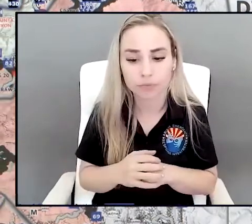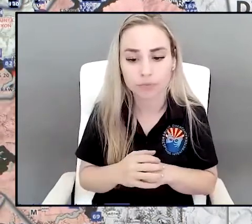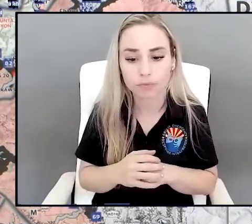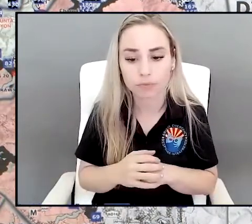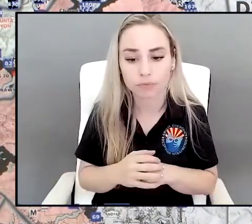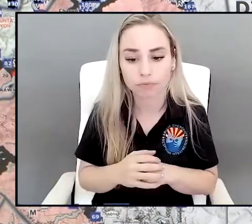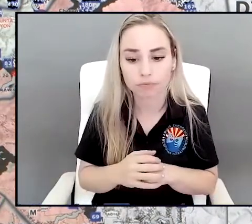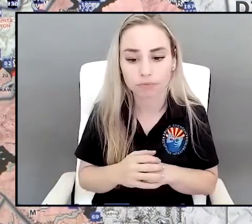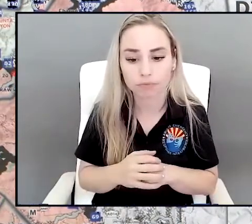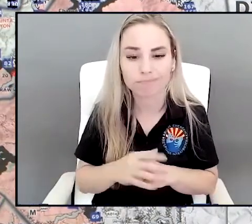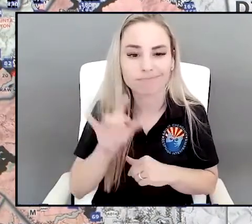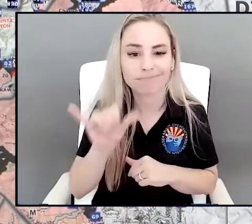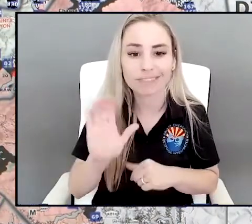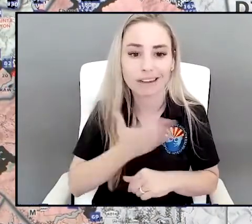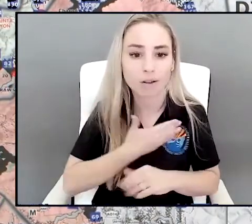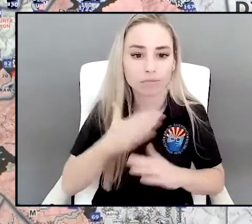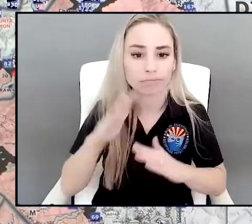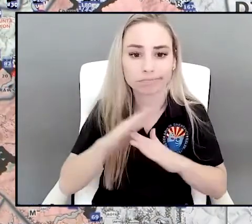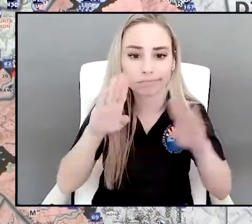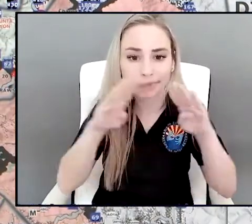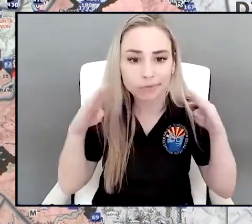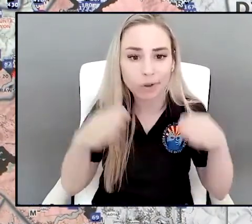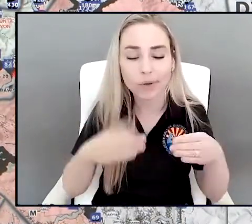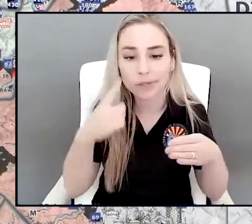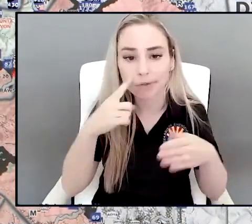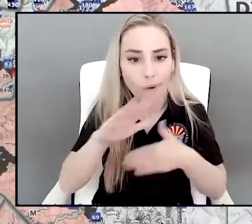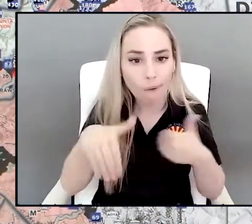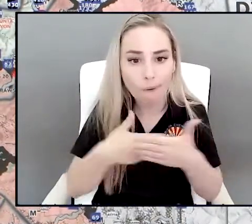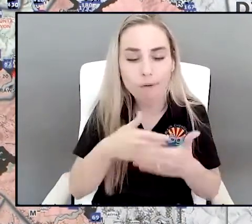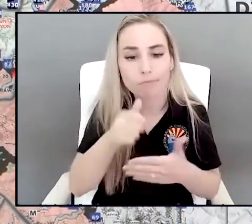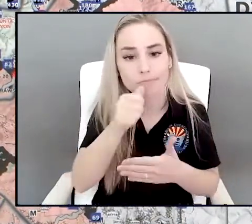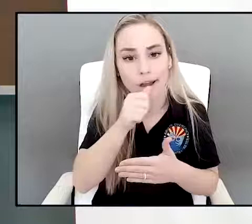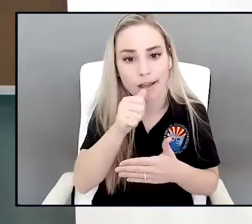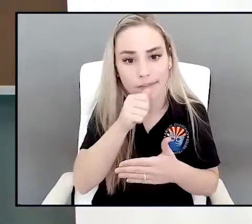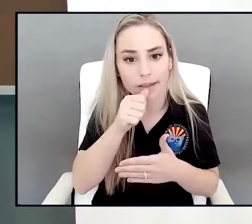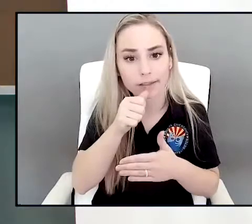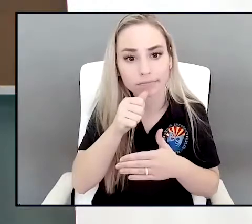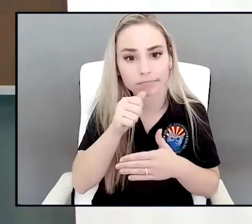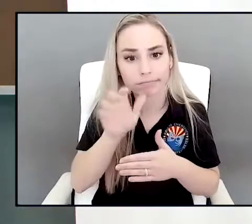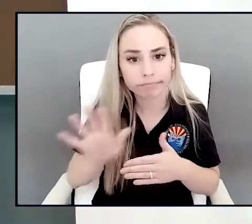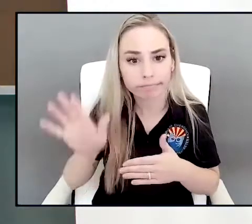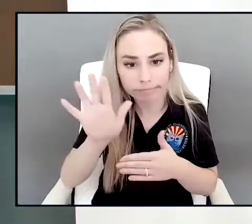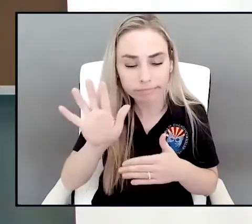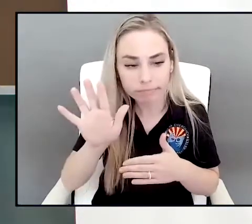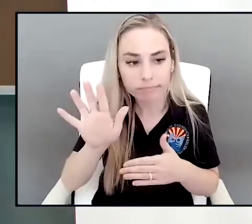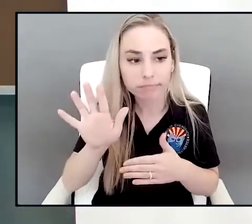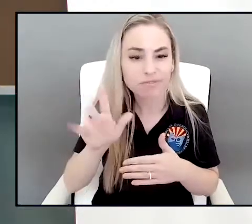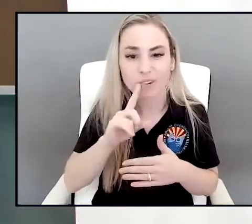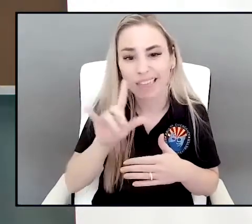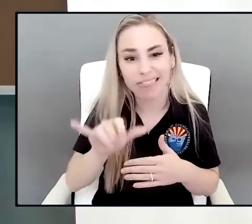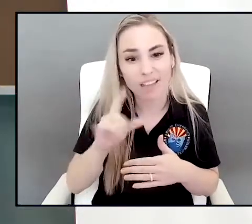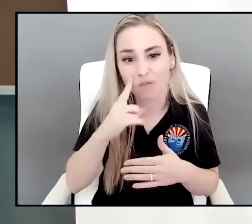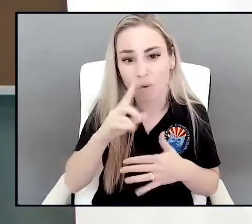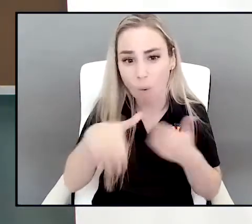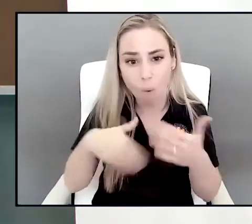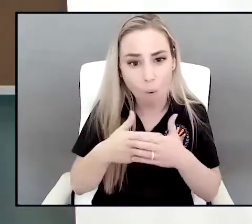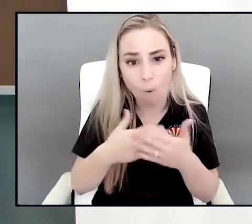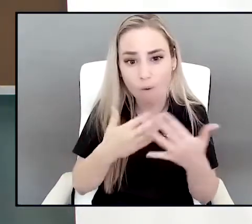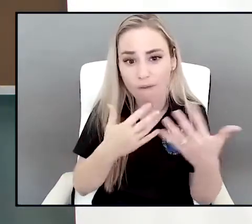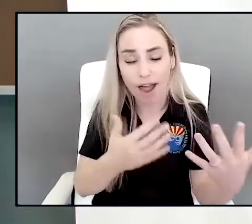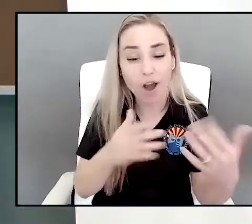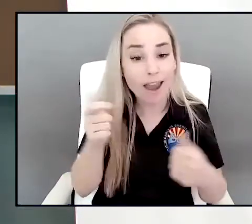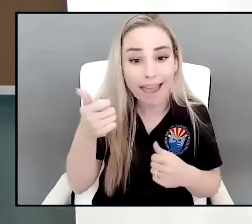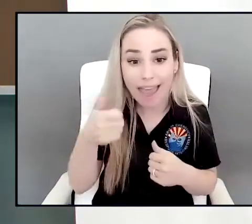So with that, that's a main focus for all the private in-holdings, and that goes throughout the whole